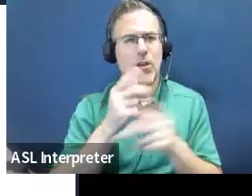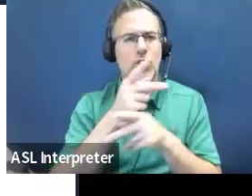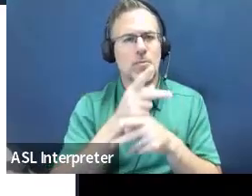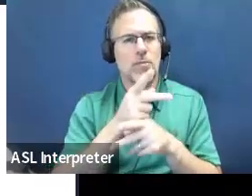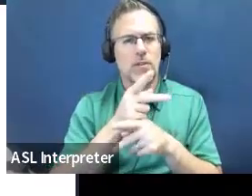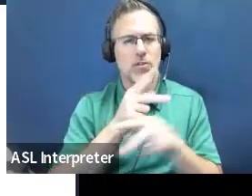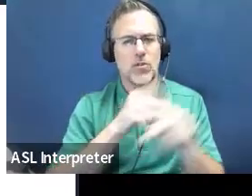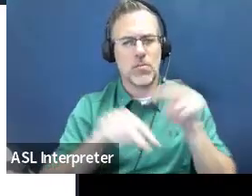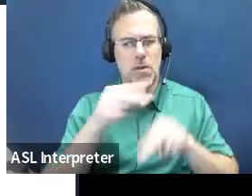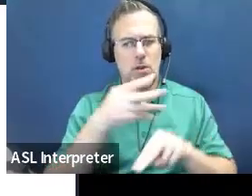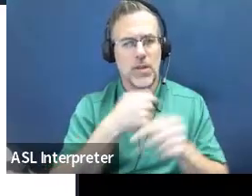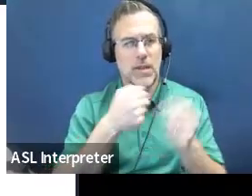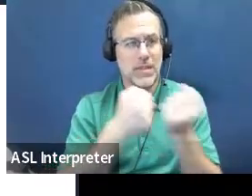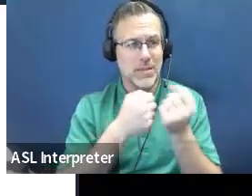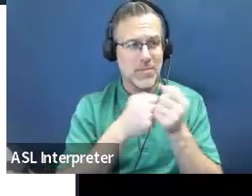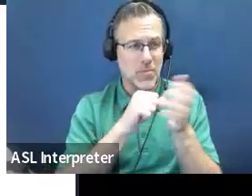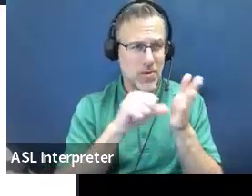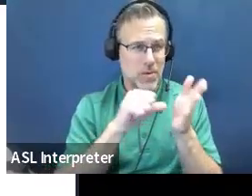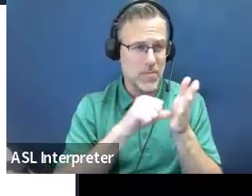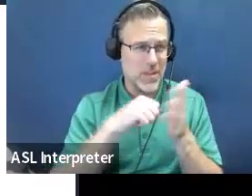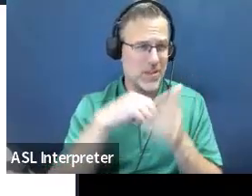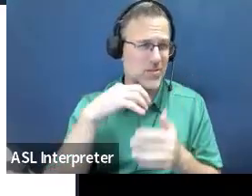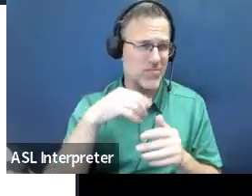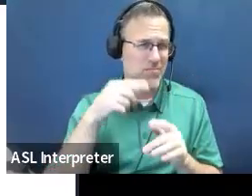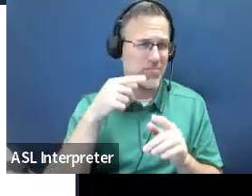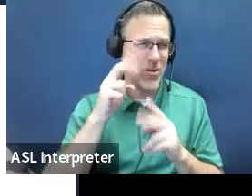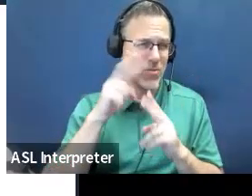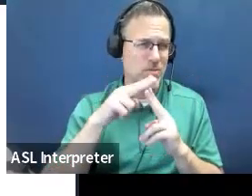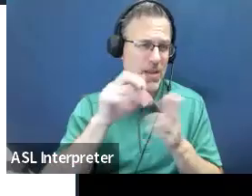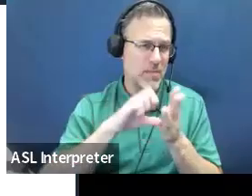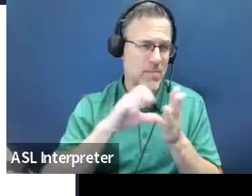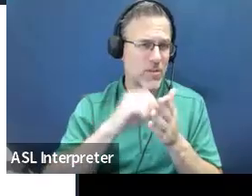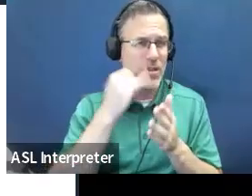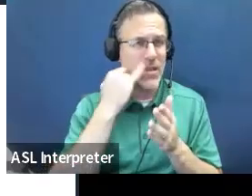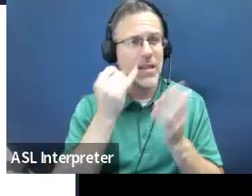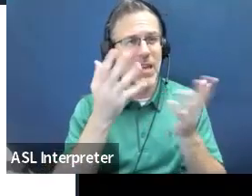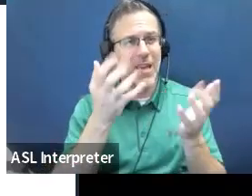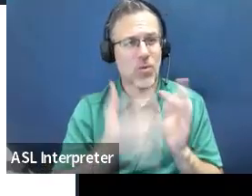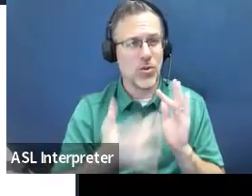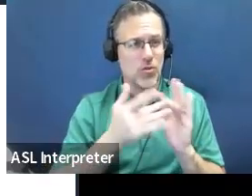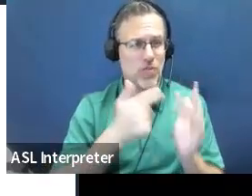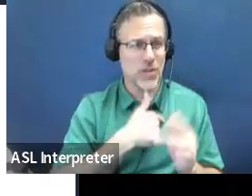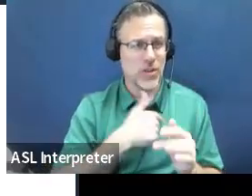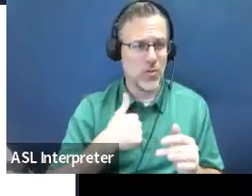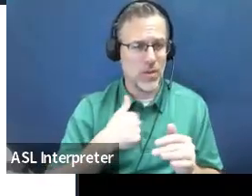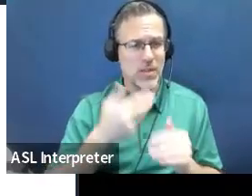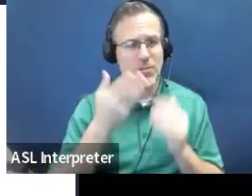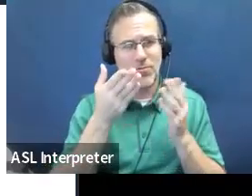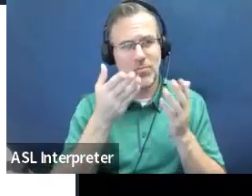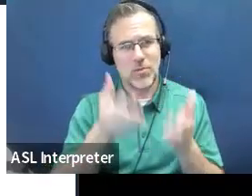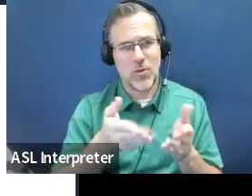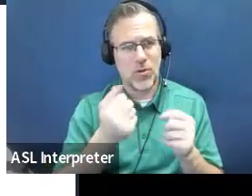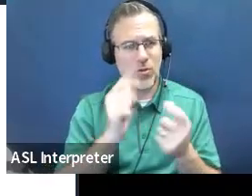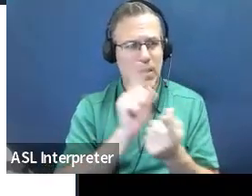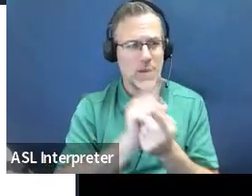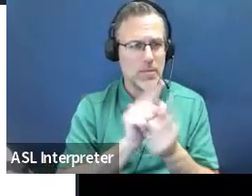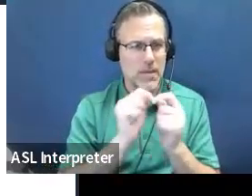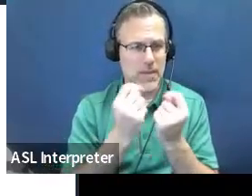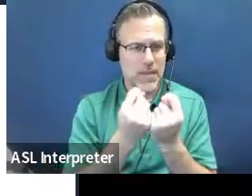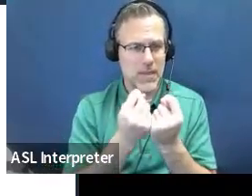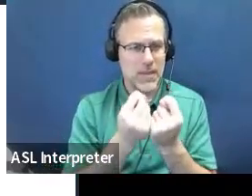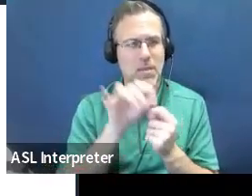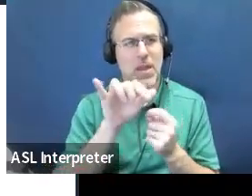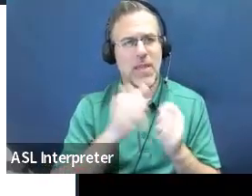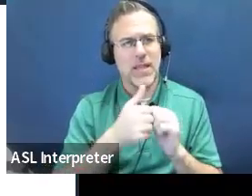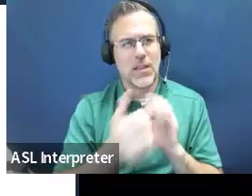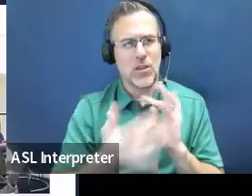and support page. So this is our main page. If you ever want to get in touch with us, go here and you can meet the team. And that is how you get in